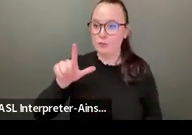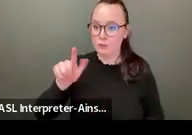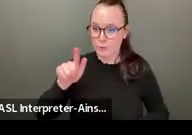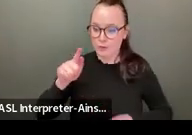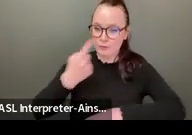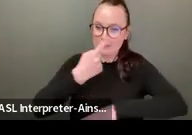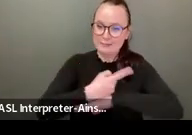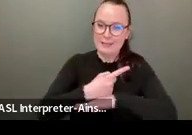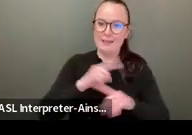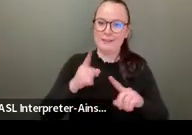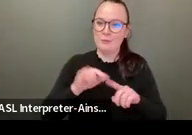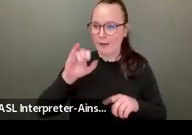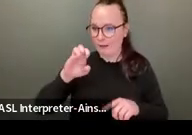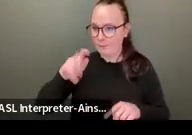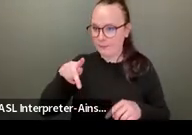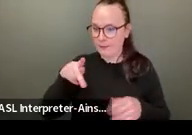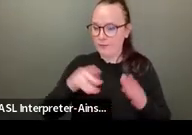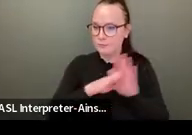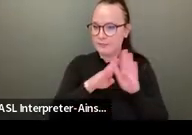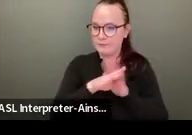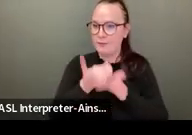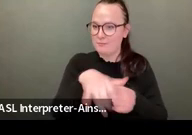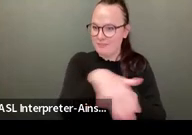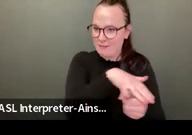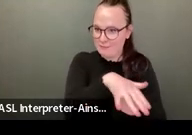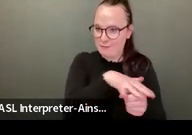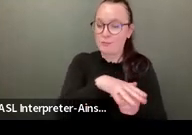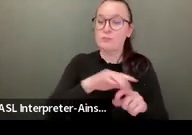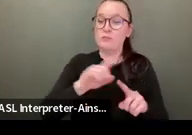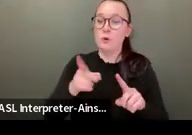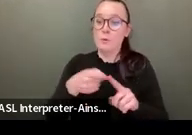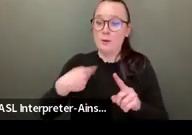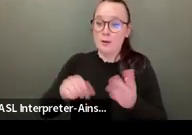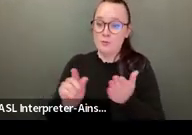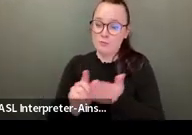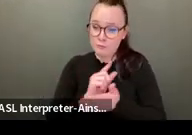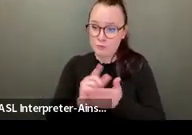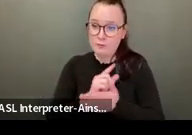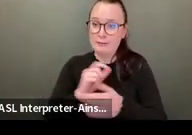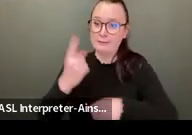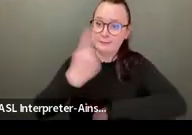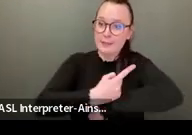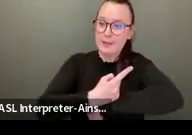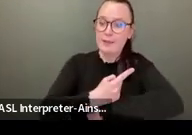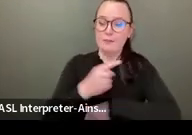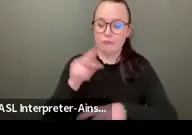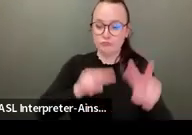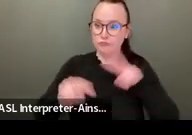developed. So when you're looking at your dates, when we're reviewing IEPs, we would look at that.